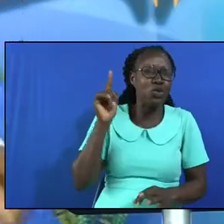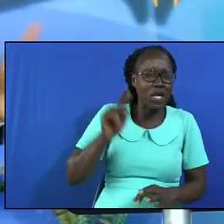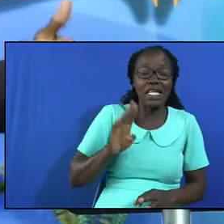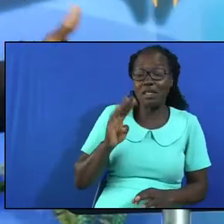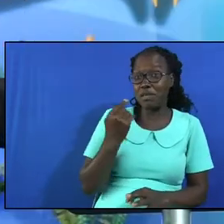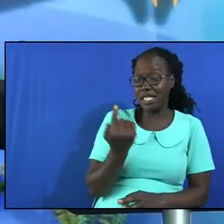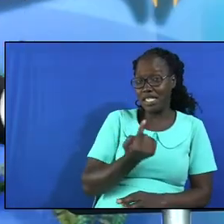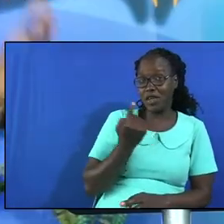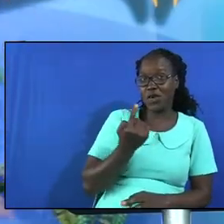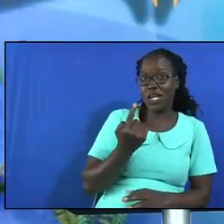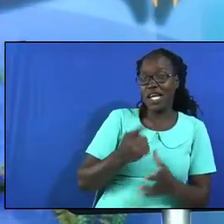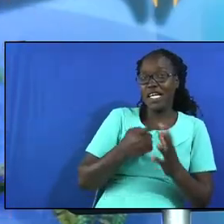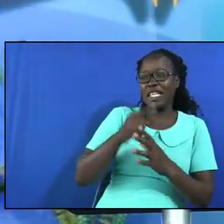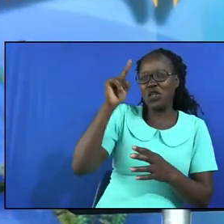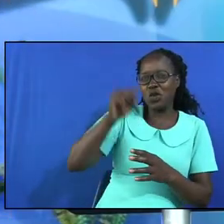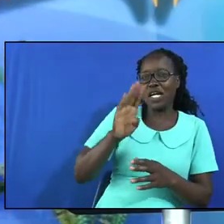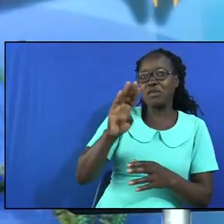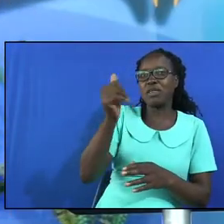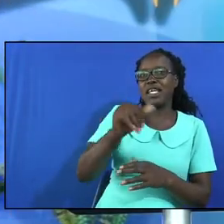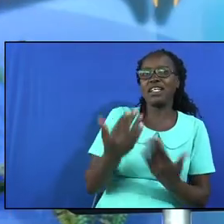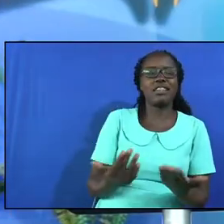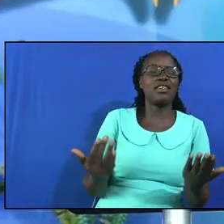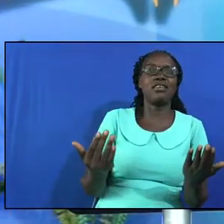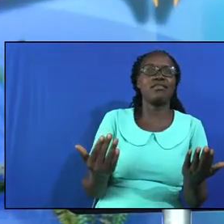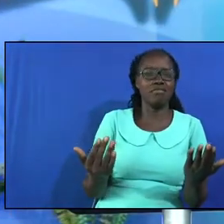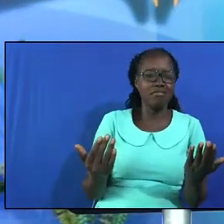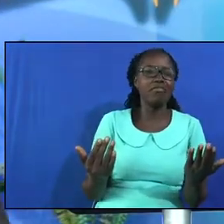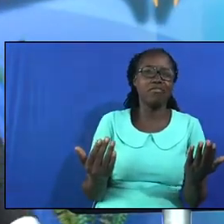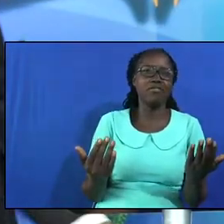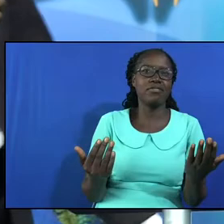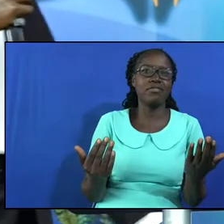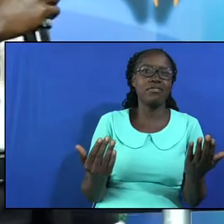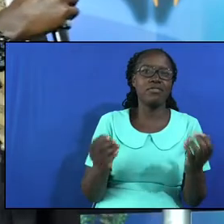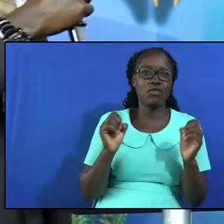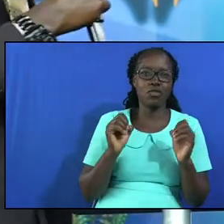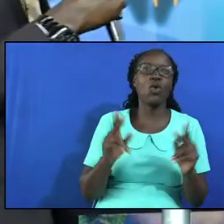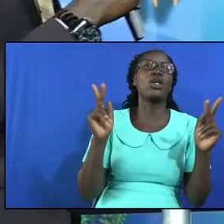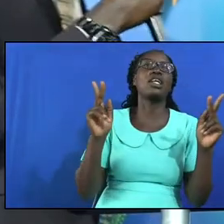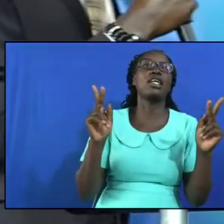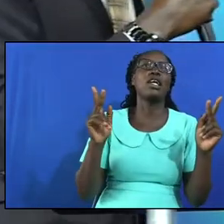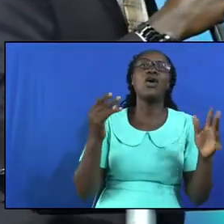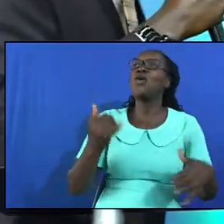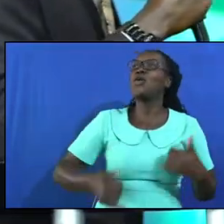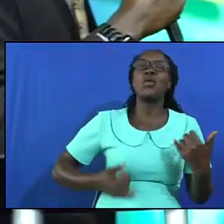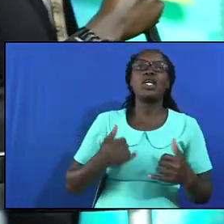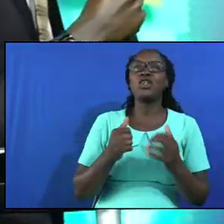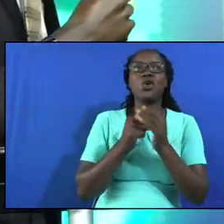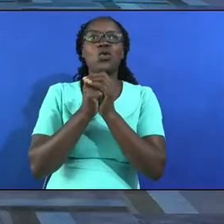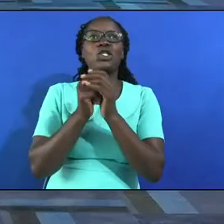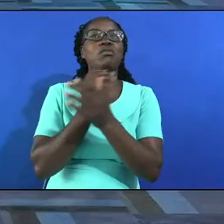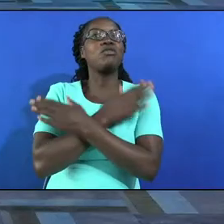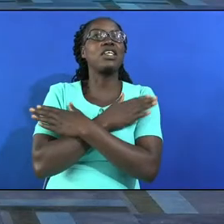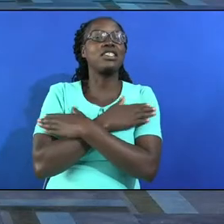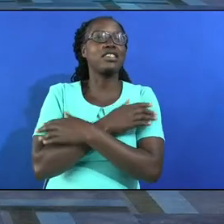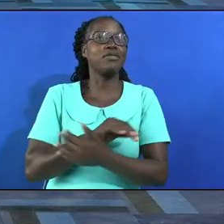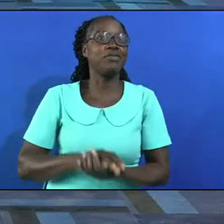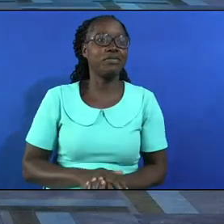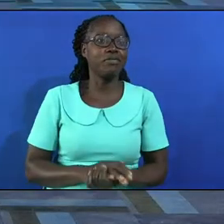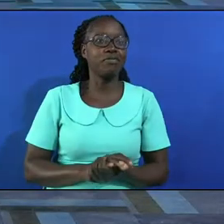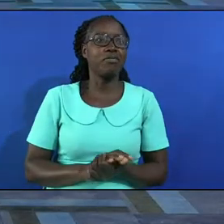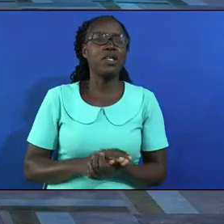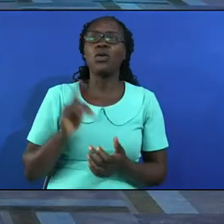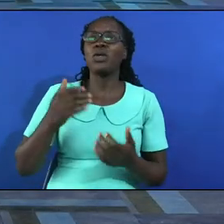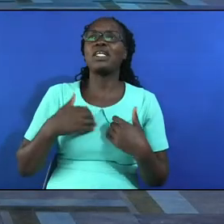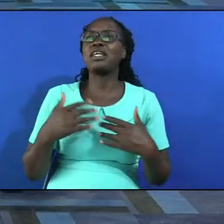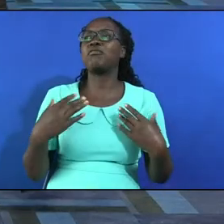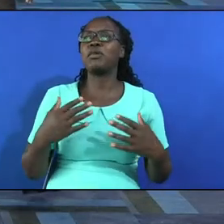be single, you can't be what? Anything. Yeah. Let's enjoy worship, friends. Can't have